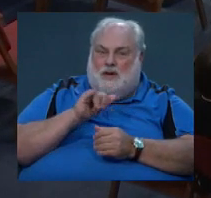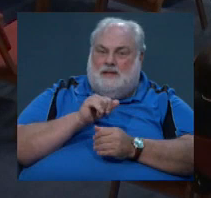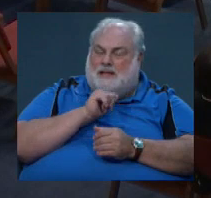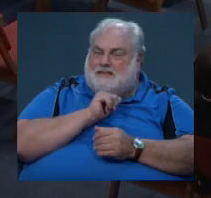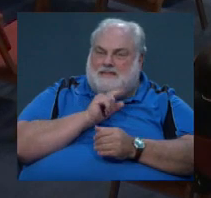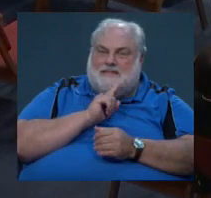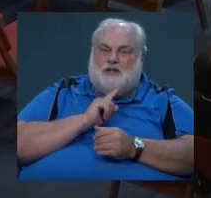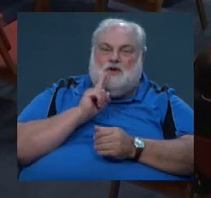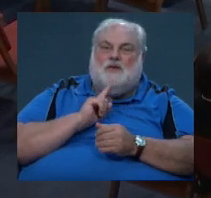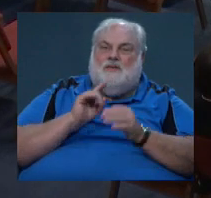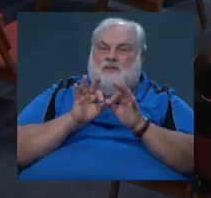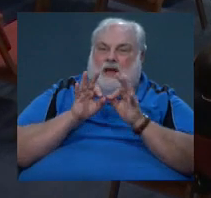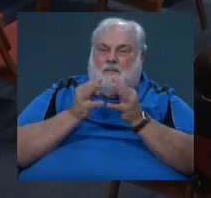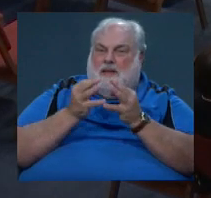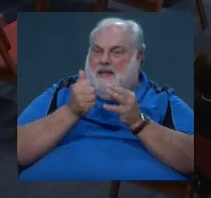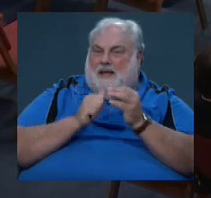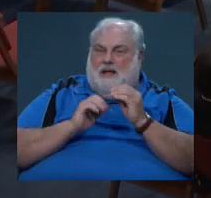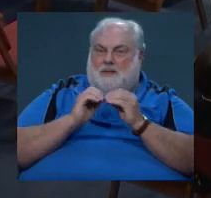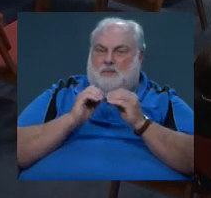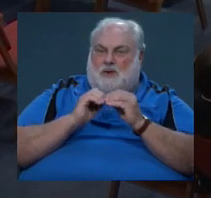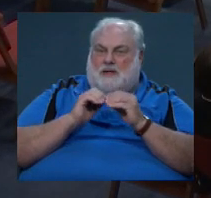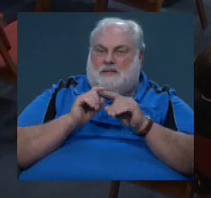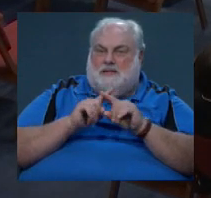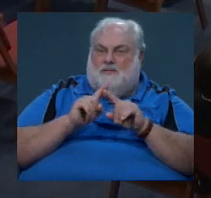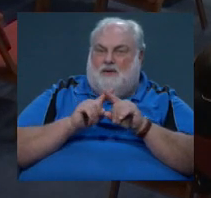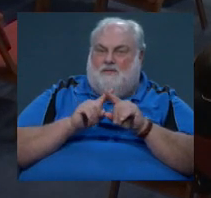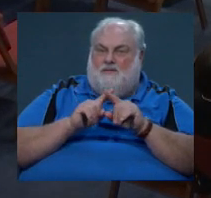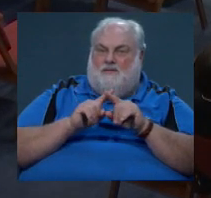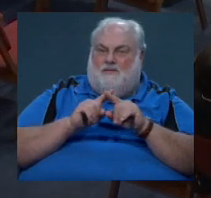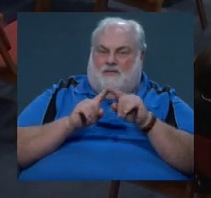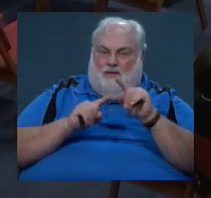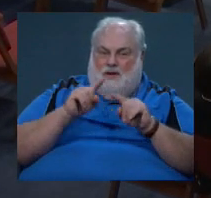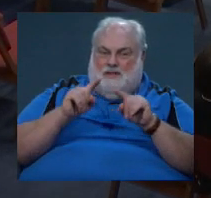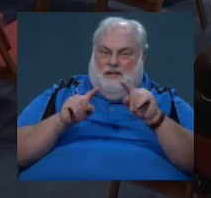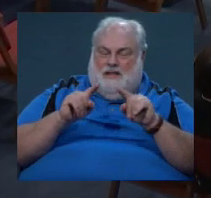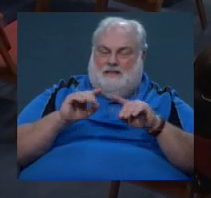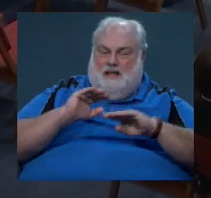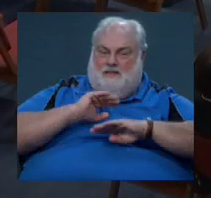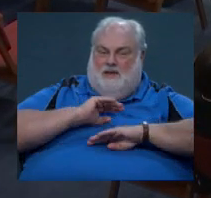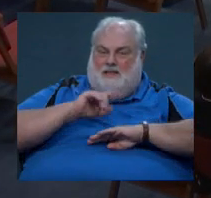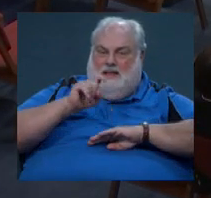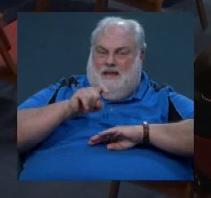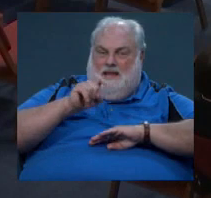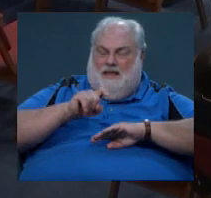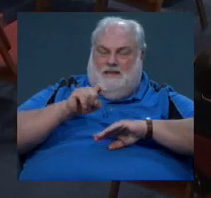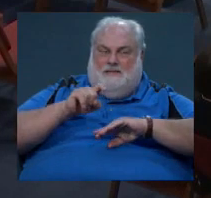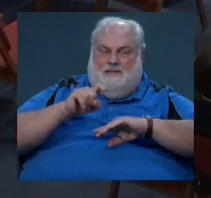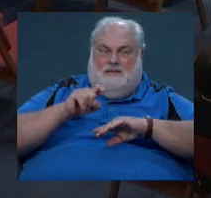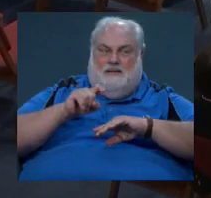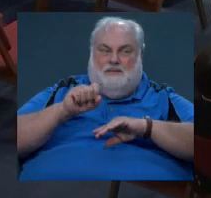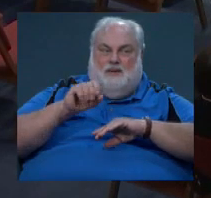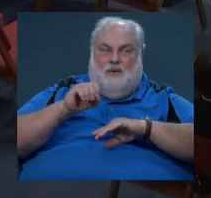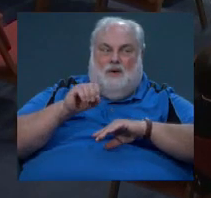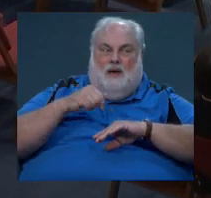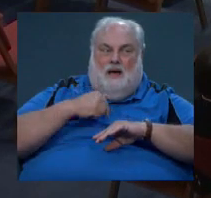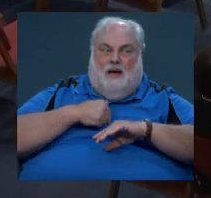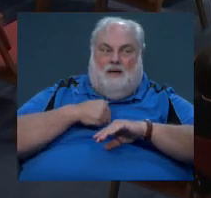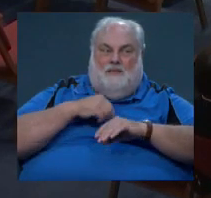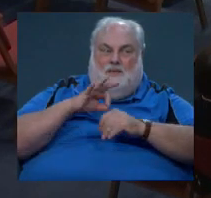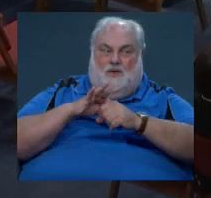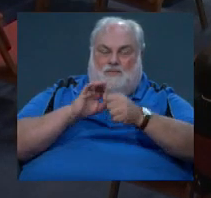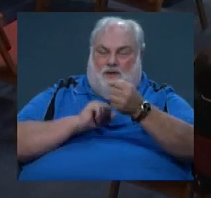anymore. It's a little bit different variations like this to meet different needs of households. So anyhow, that's